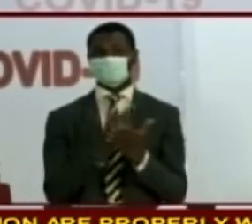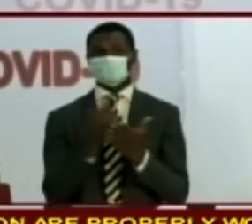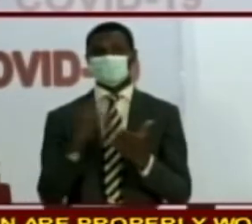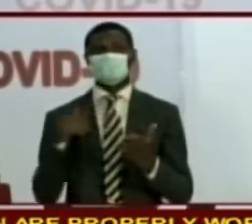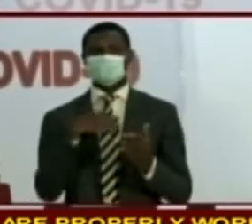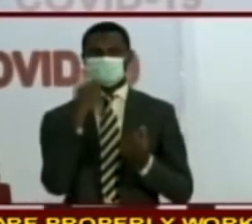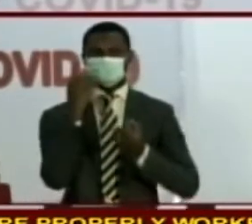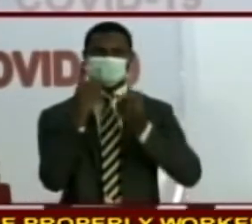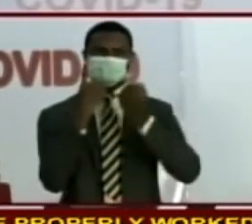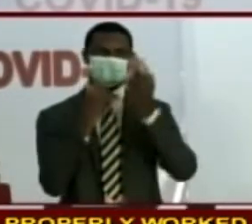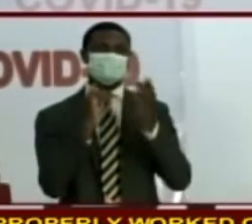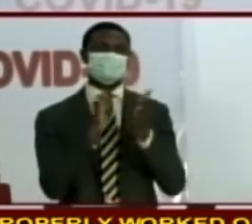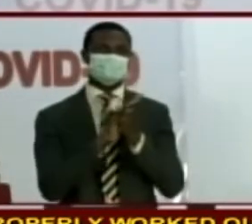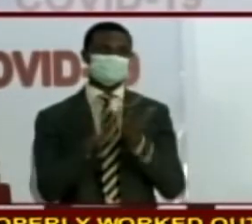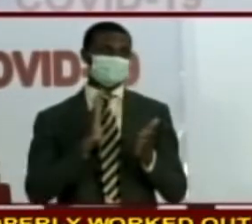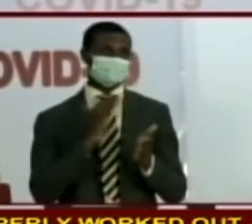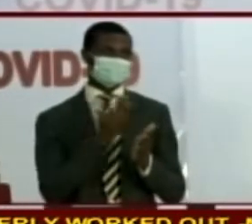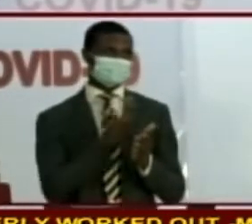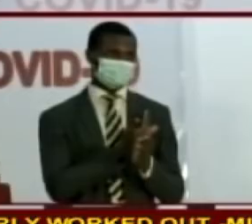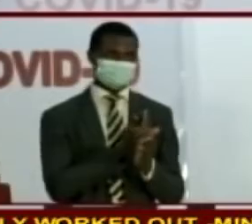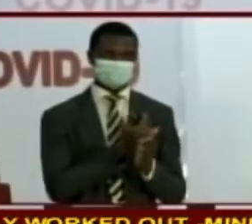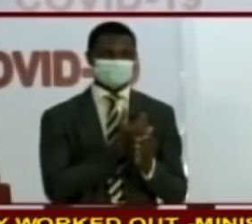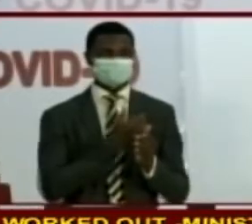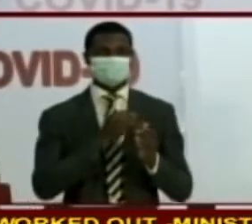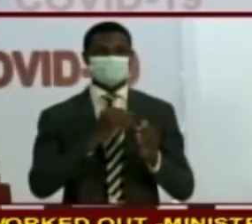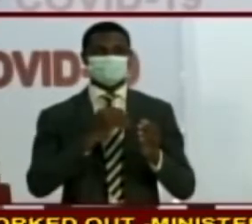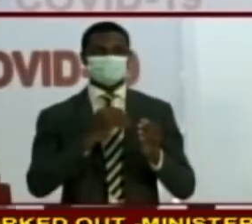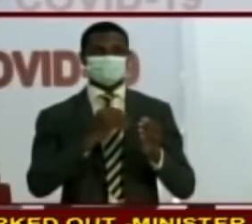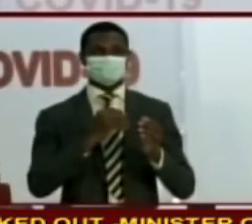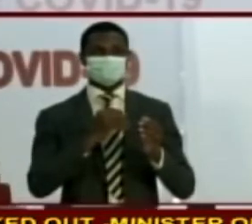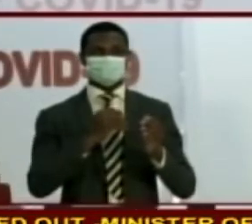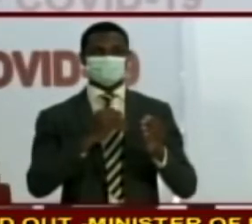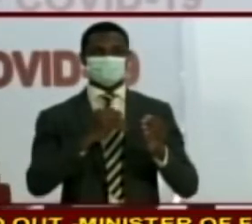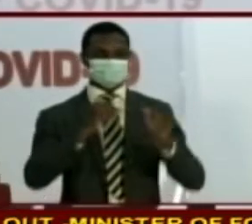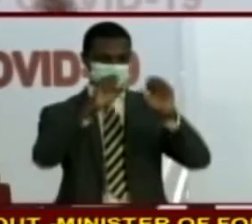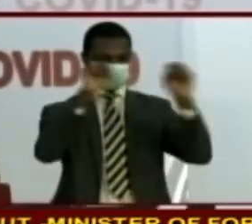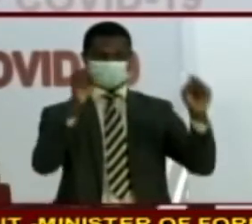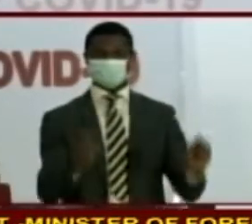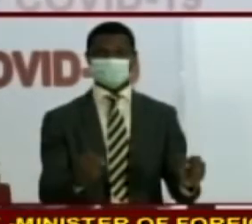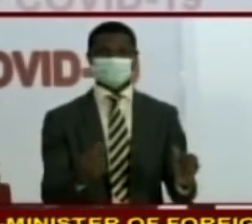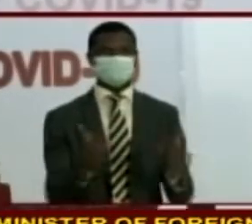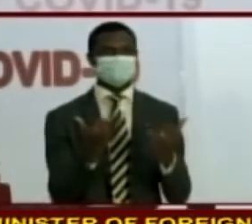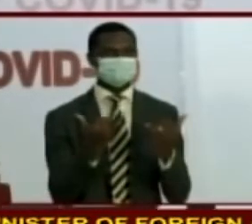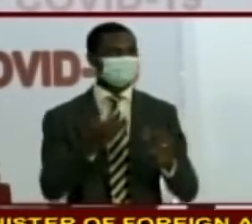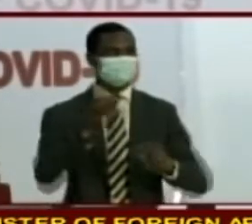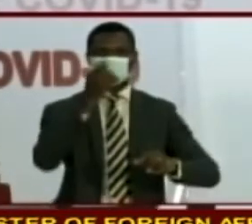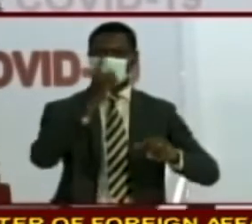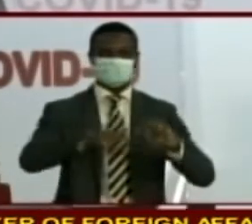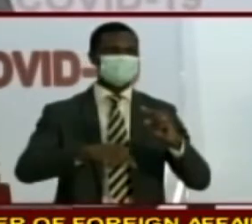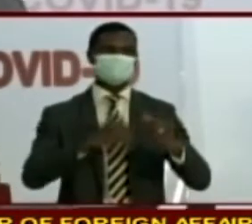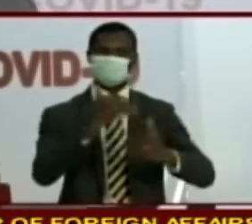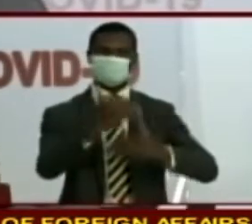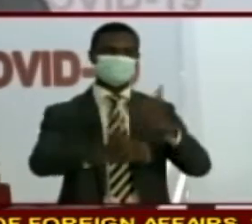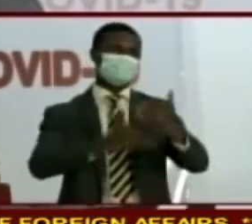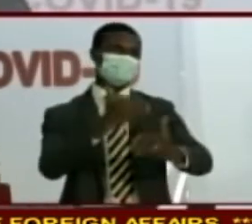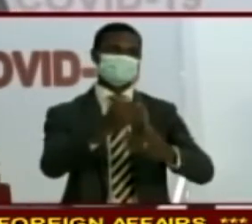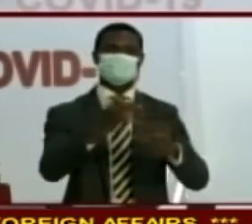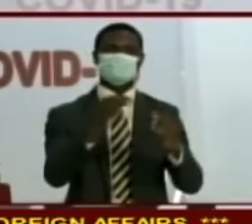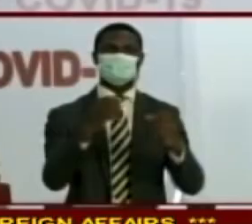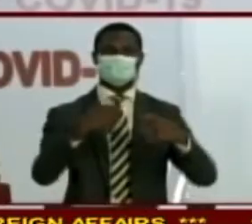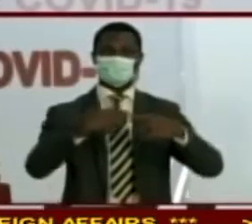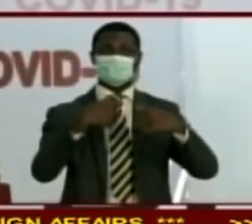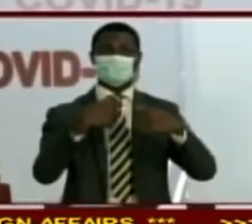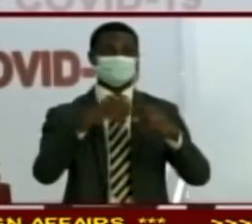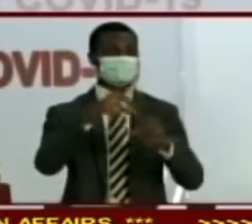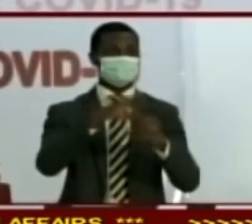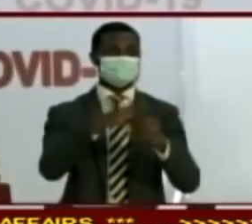our infrastructure was not able to carry the processes of electronic voting. Don't forget, in 1988,